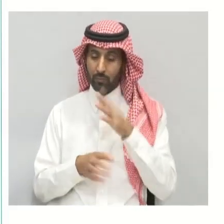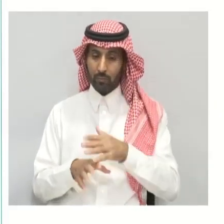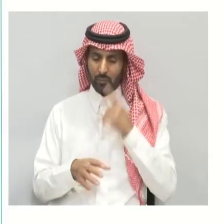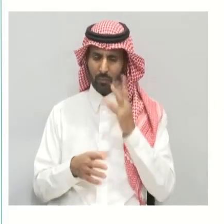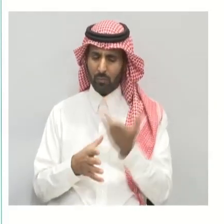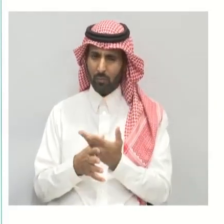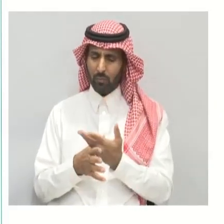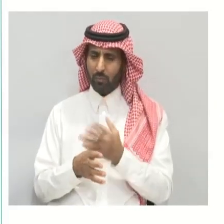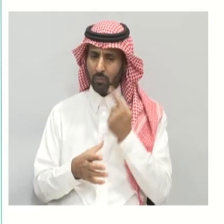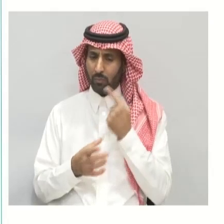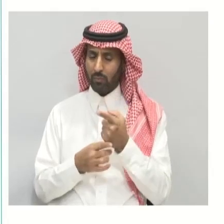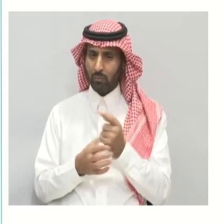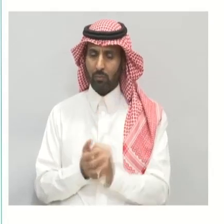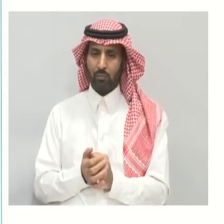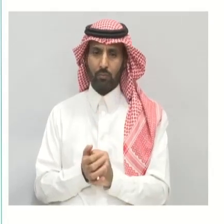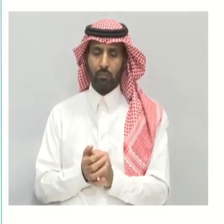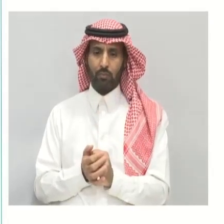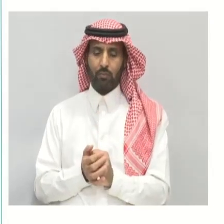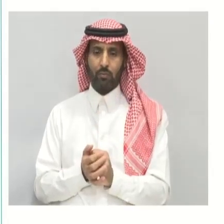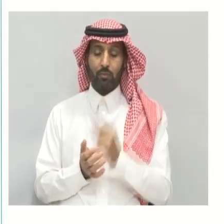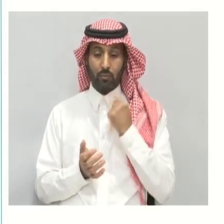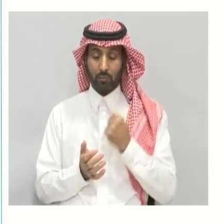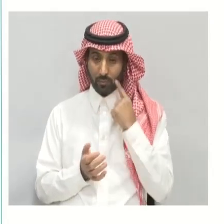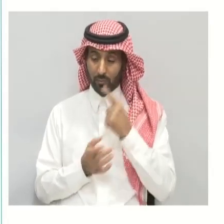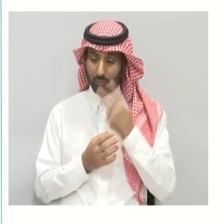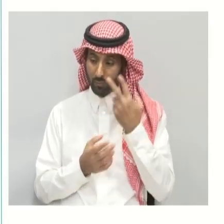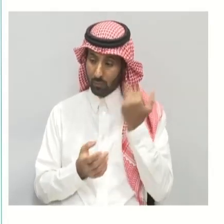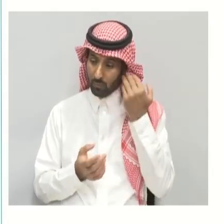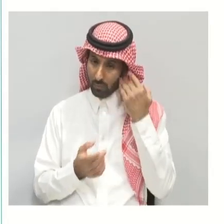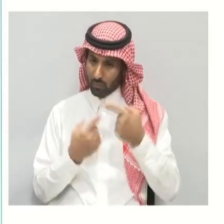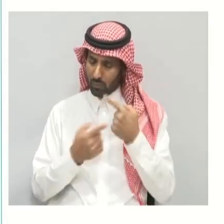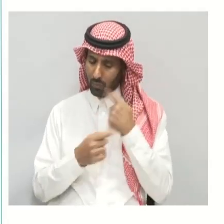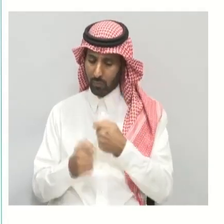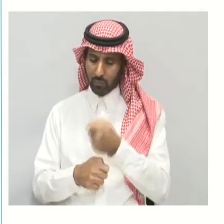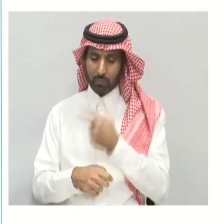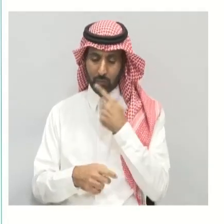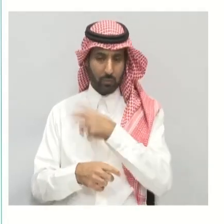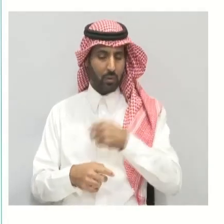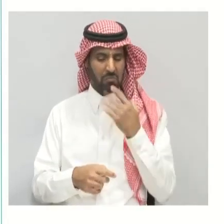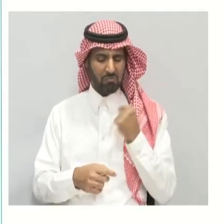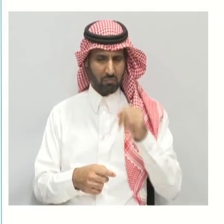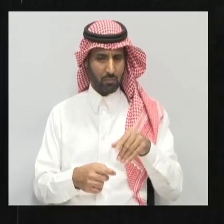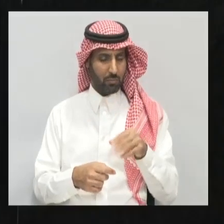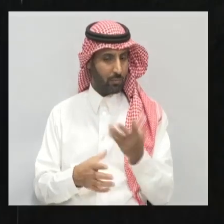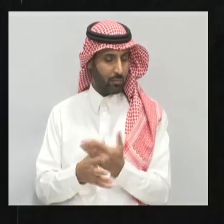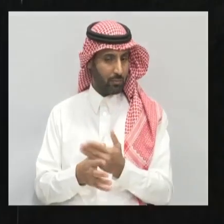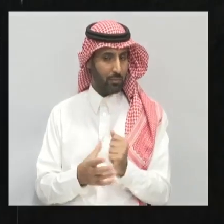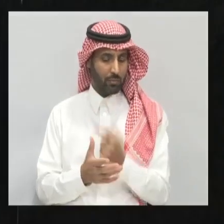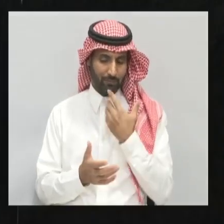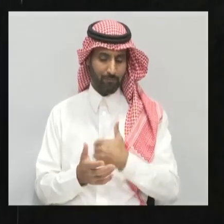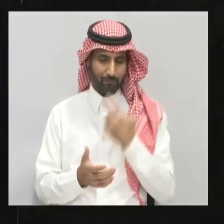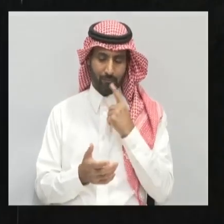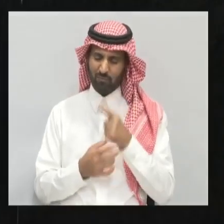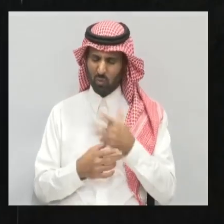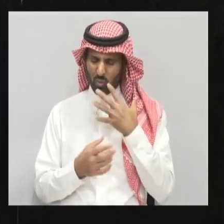reason. Because you like the experience of buying clothes, or you don't like it because you feel it's